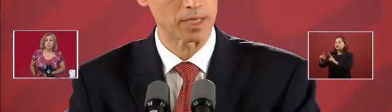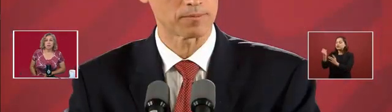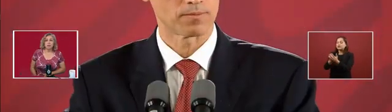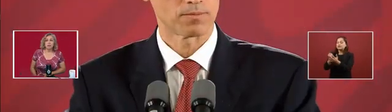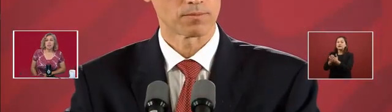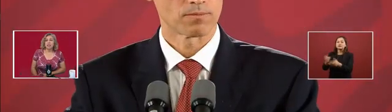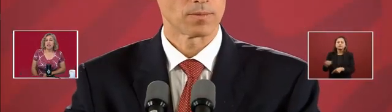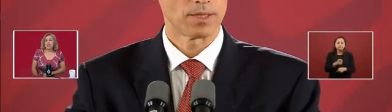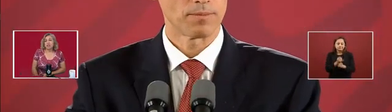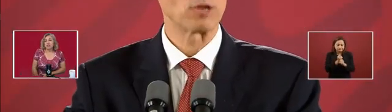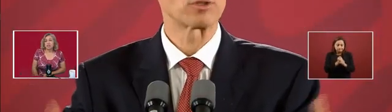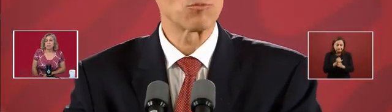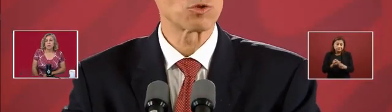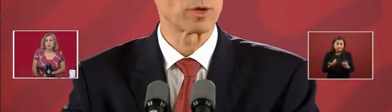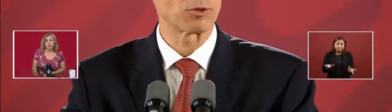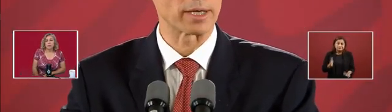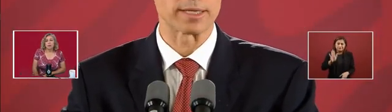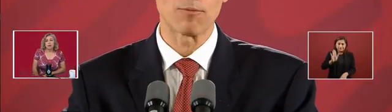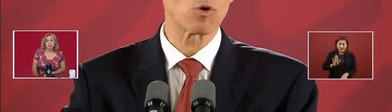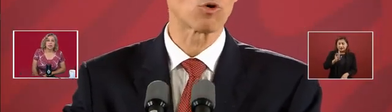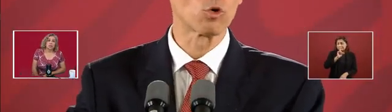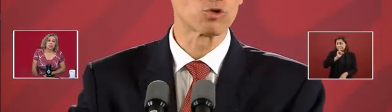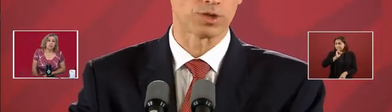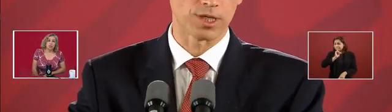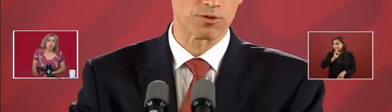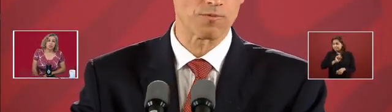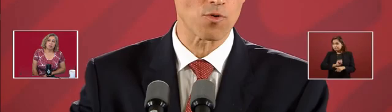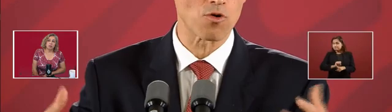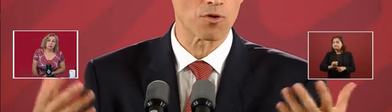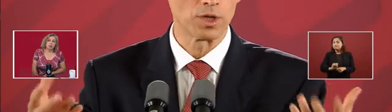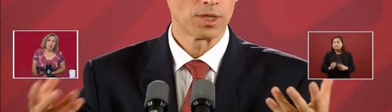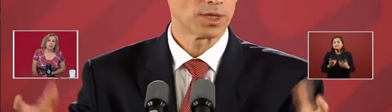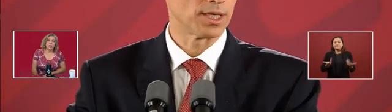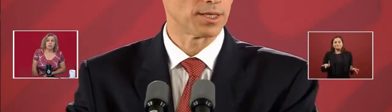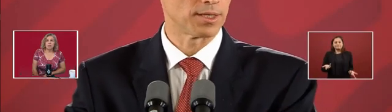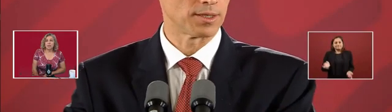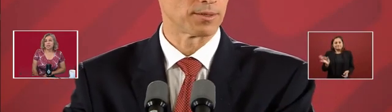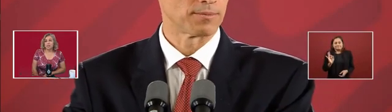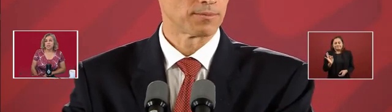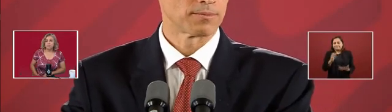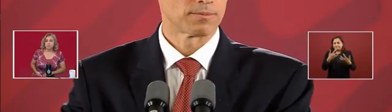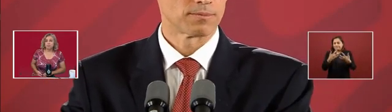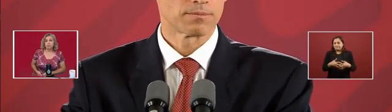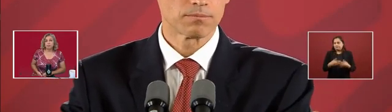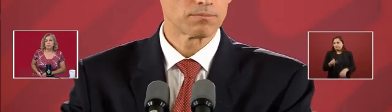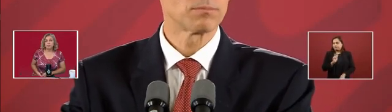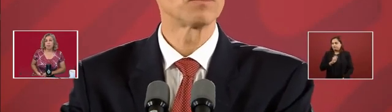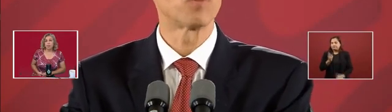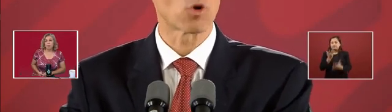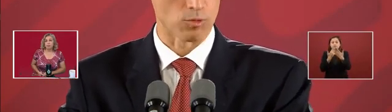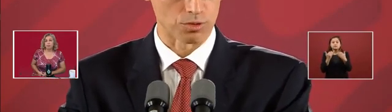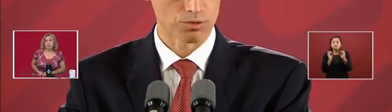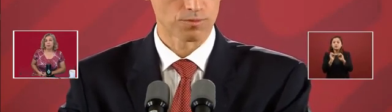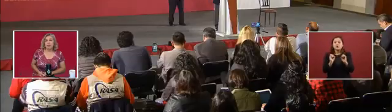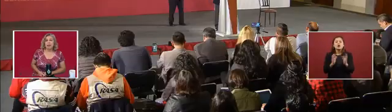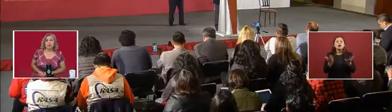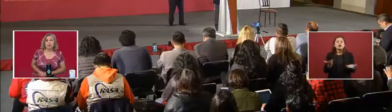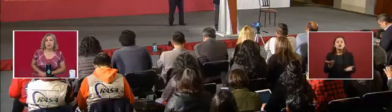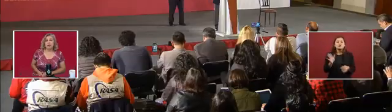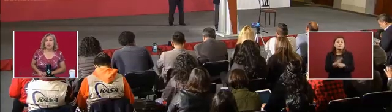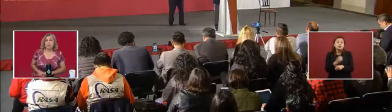population. And so we can see like how long they measure how long it takes for the quarter part, the